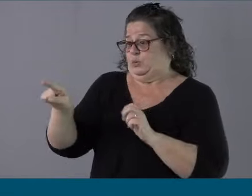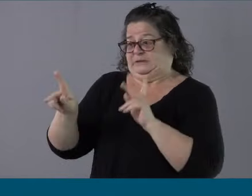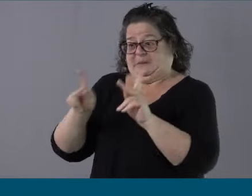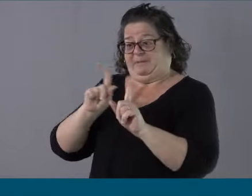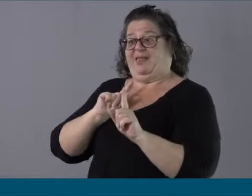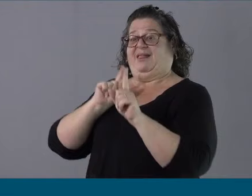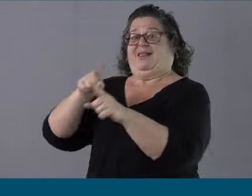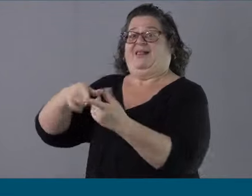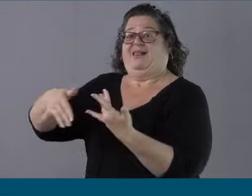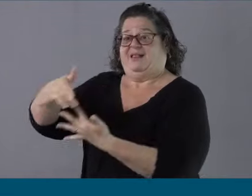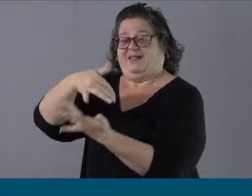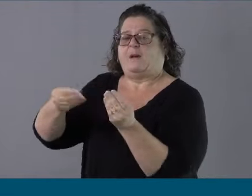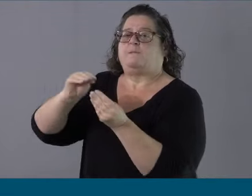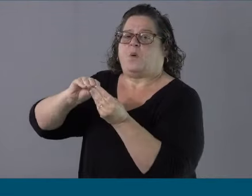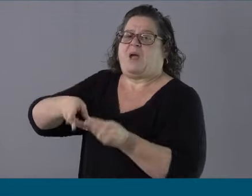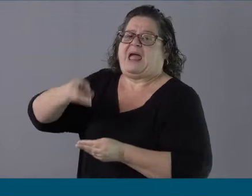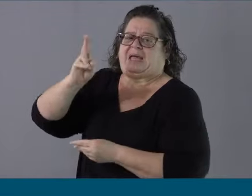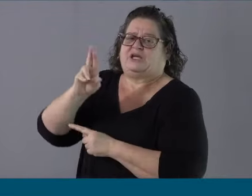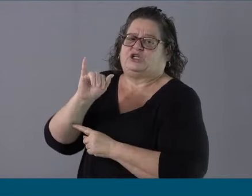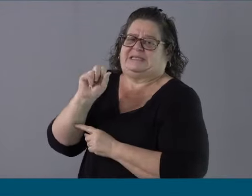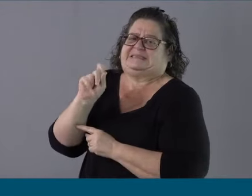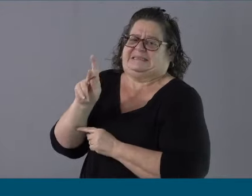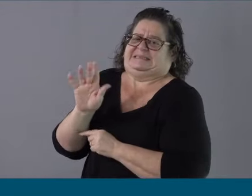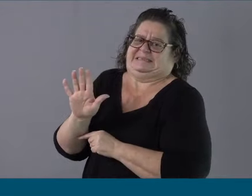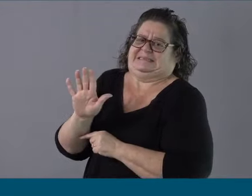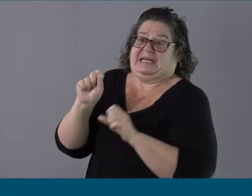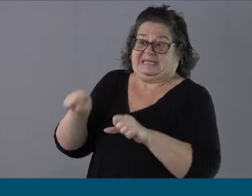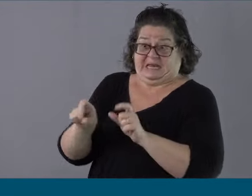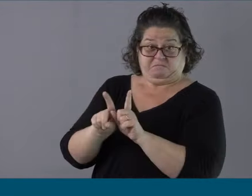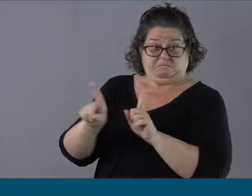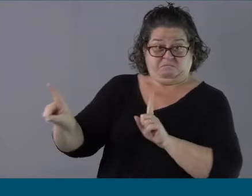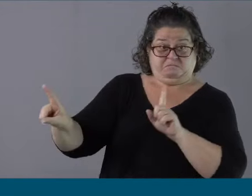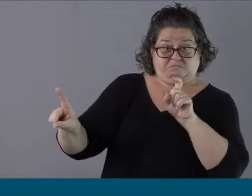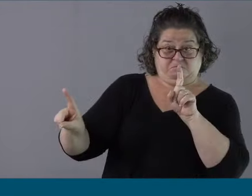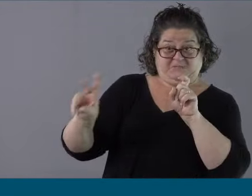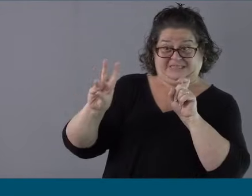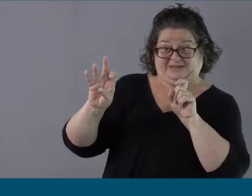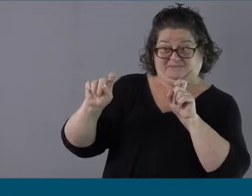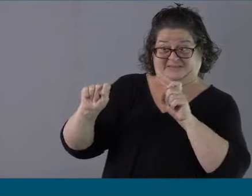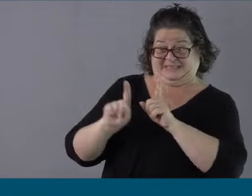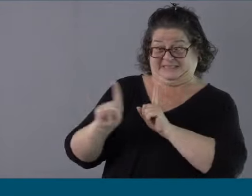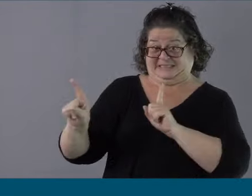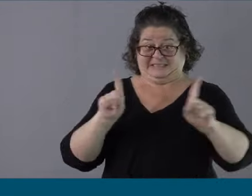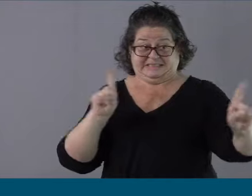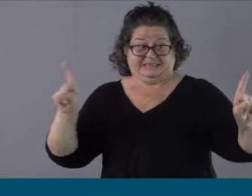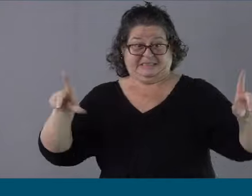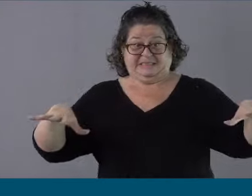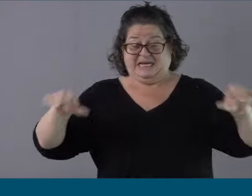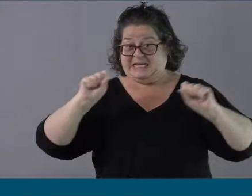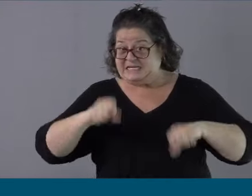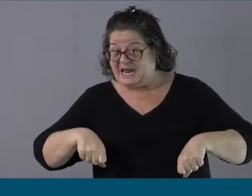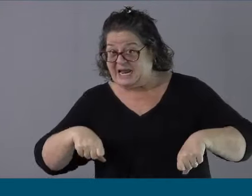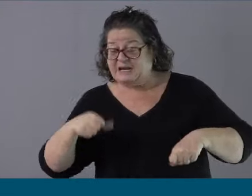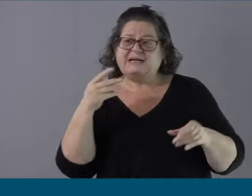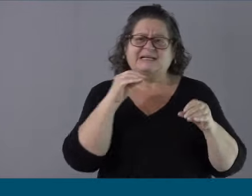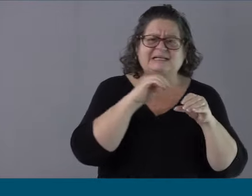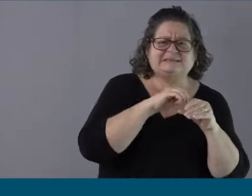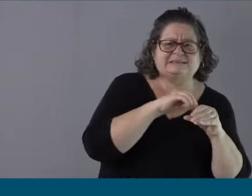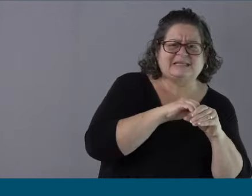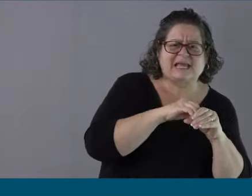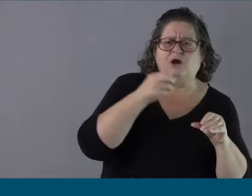and others? Will you be indoors or outdoors? So outdoors has better ventilation, more room to space out. If you